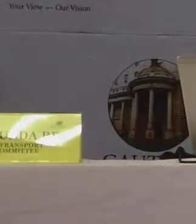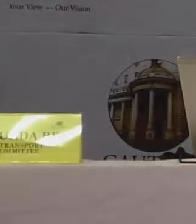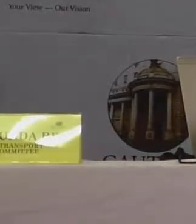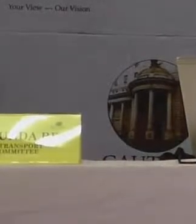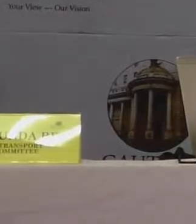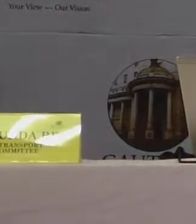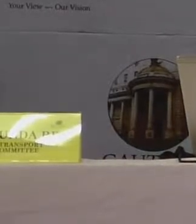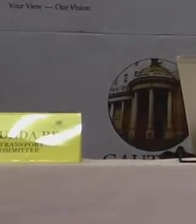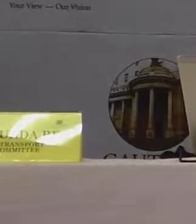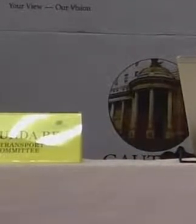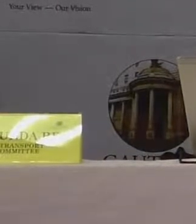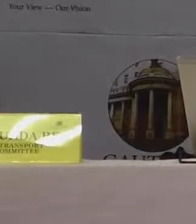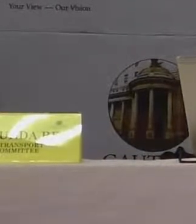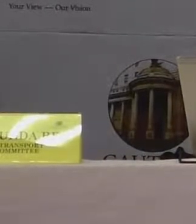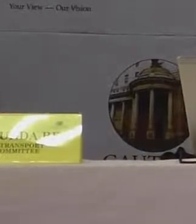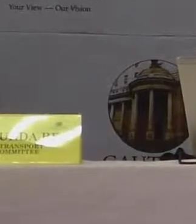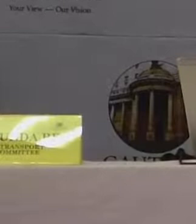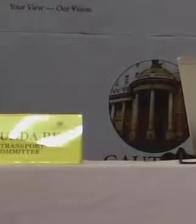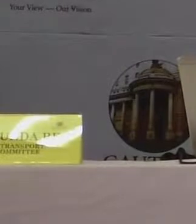K54 and the